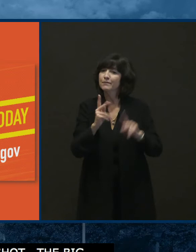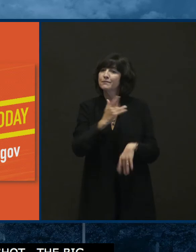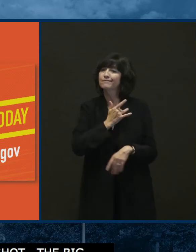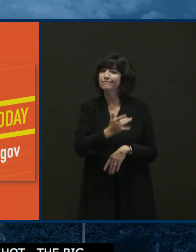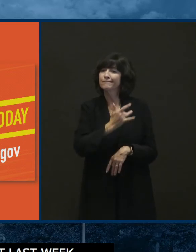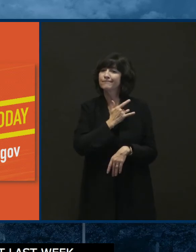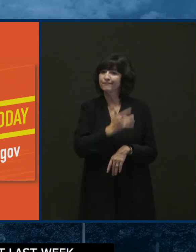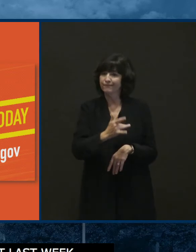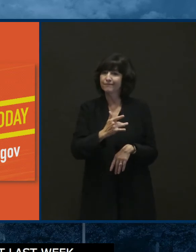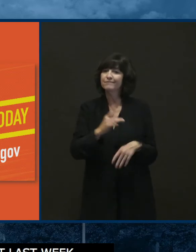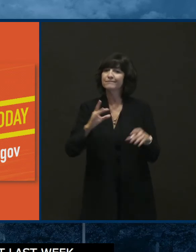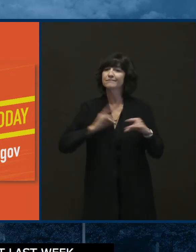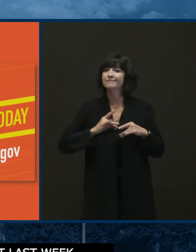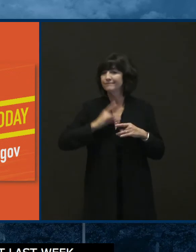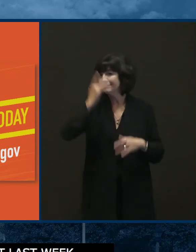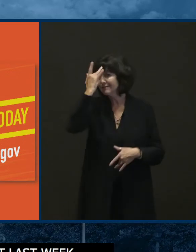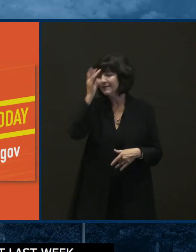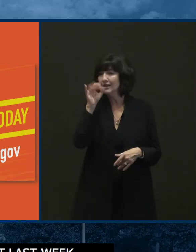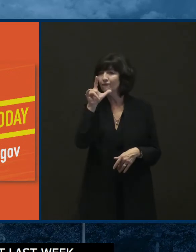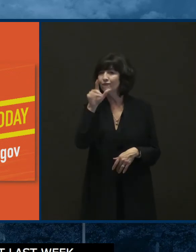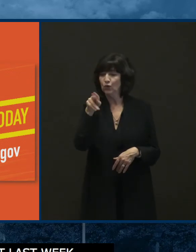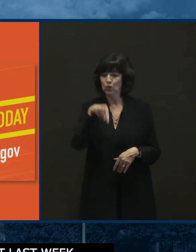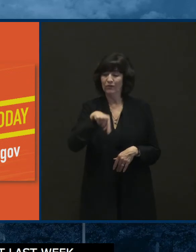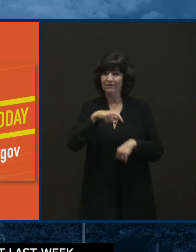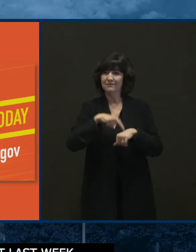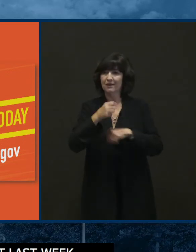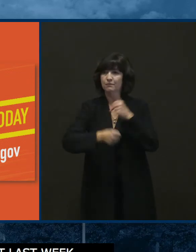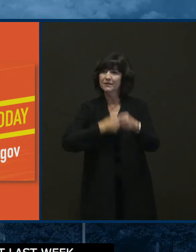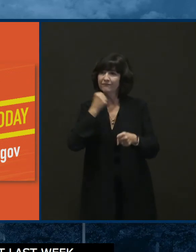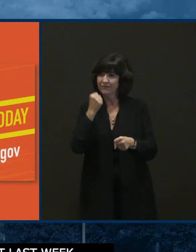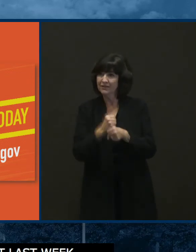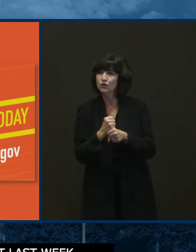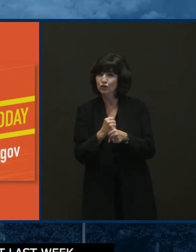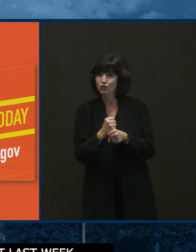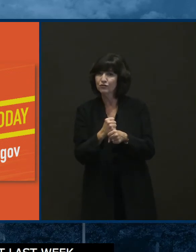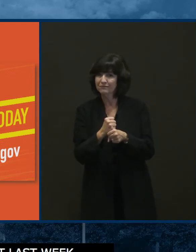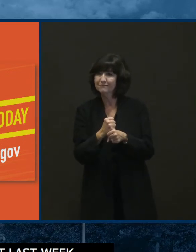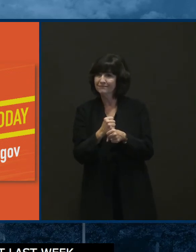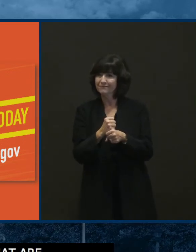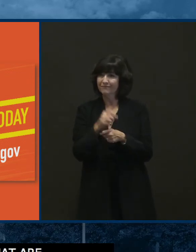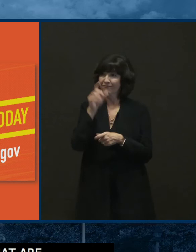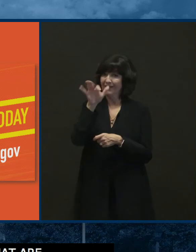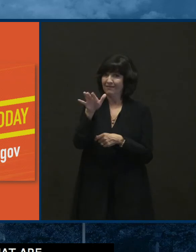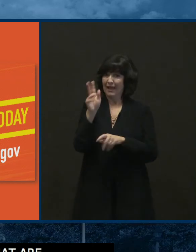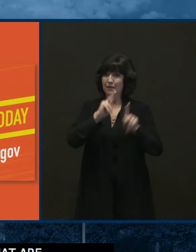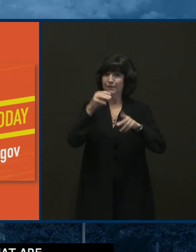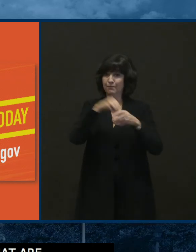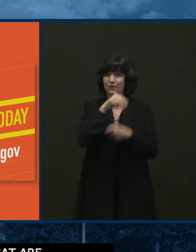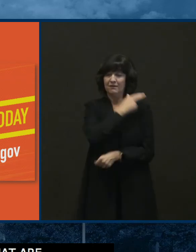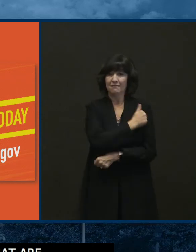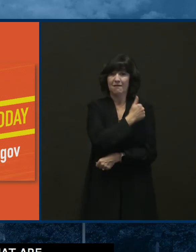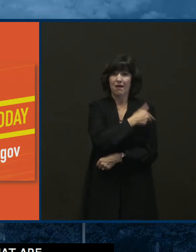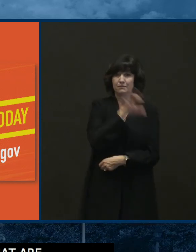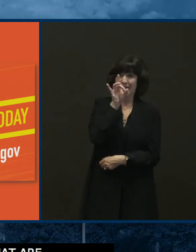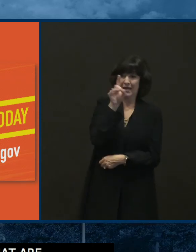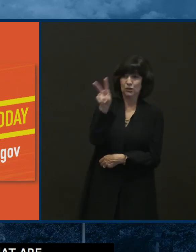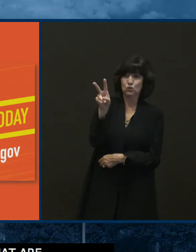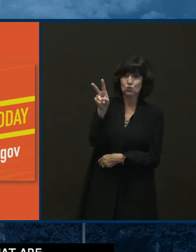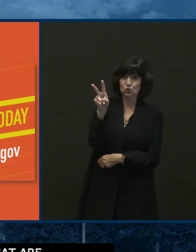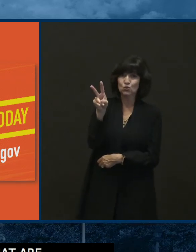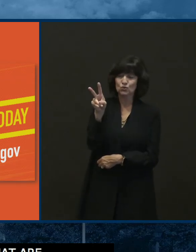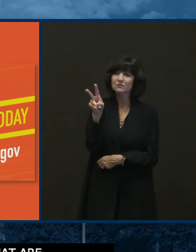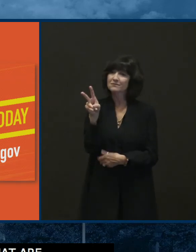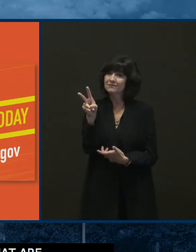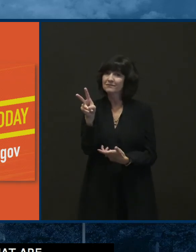flu. You add to it now, we've got 82, I think the number was today, on COVID-19 hospitalizations, and you're